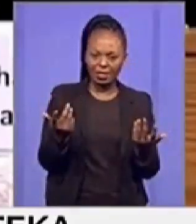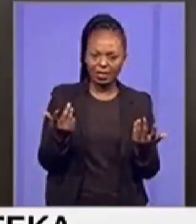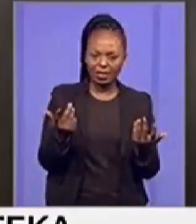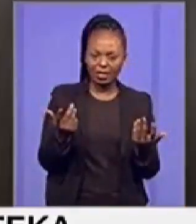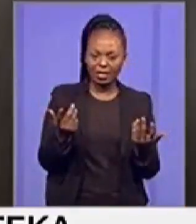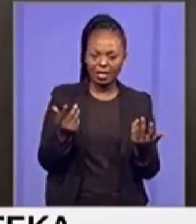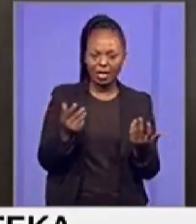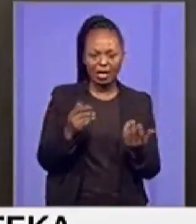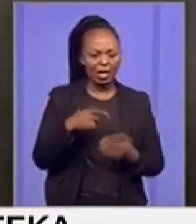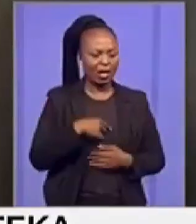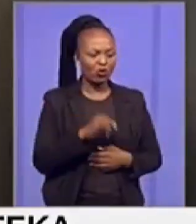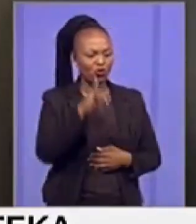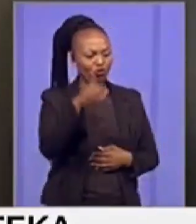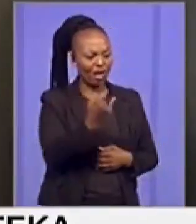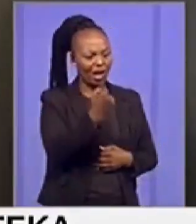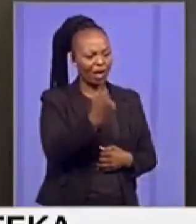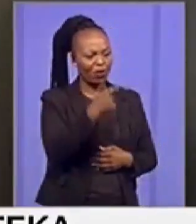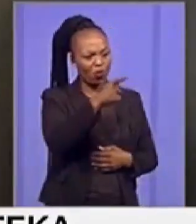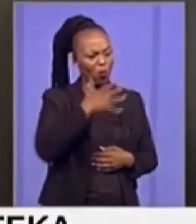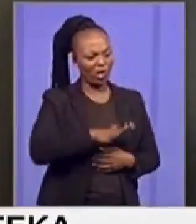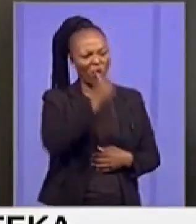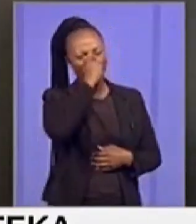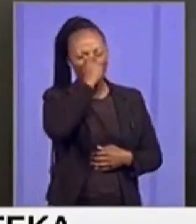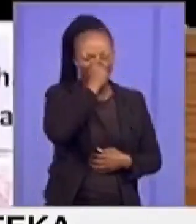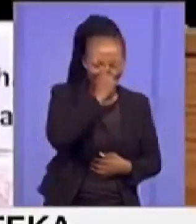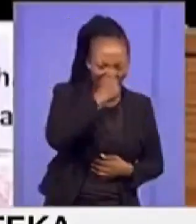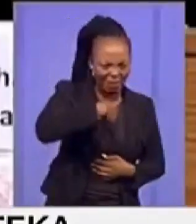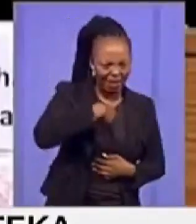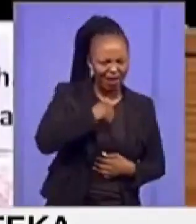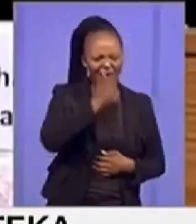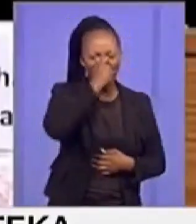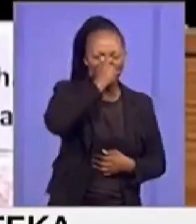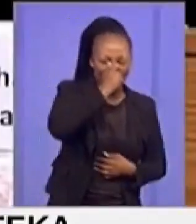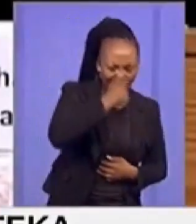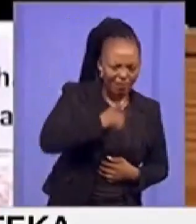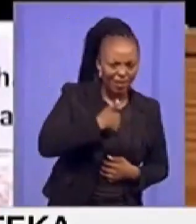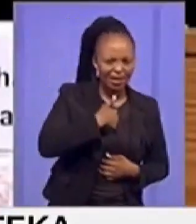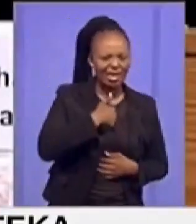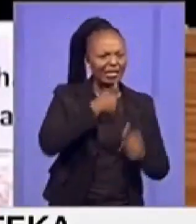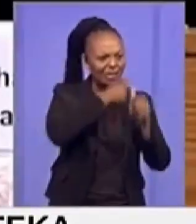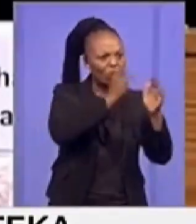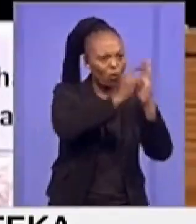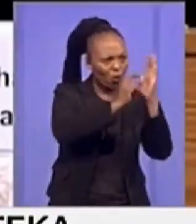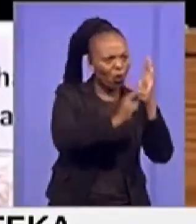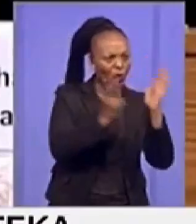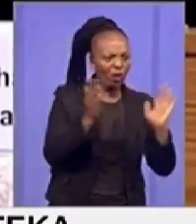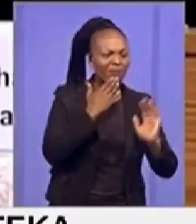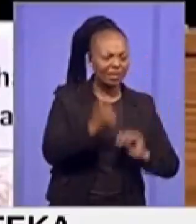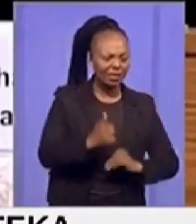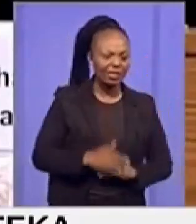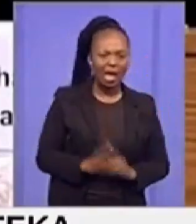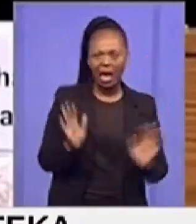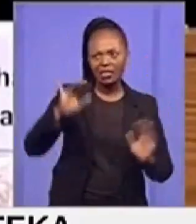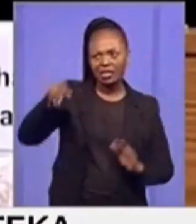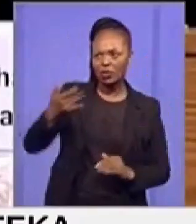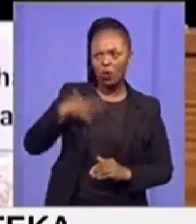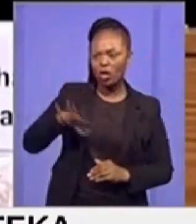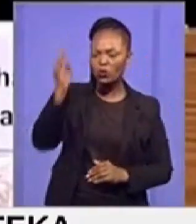just stop trying to bully me, Advocate Mpofu. Stick to the rules, yeah. No, I just want to